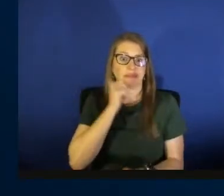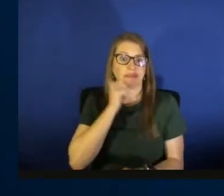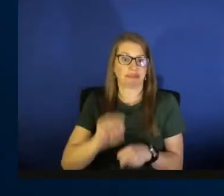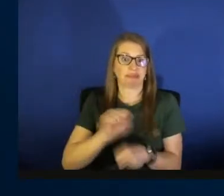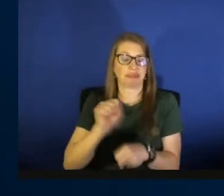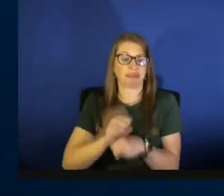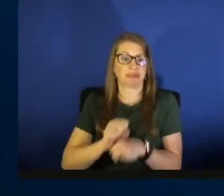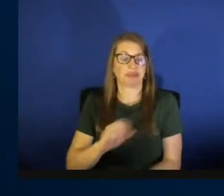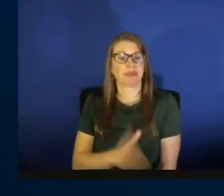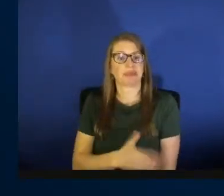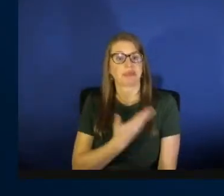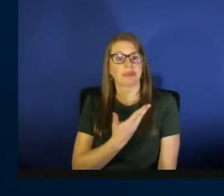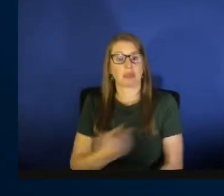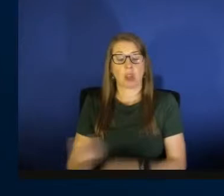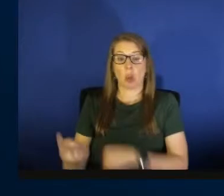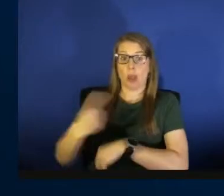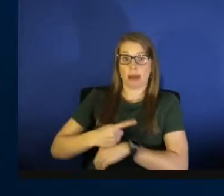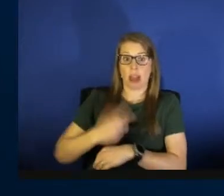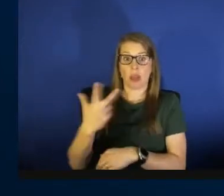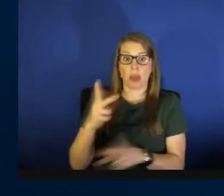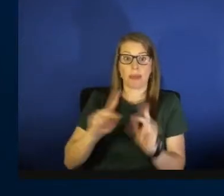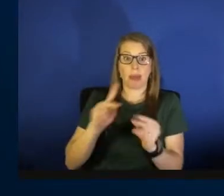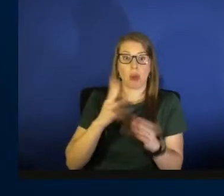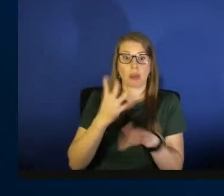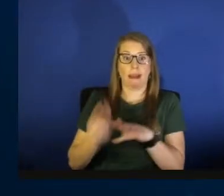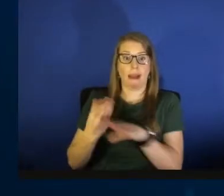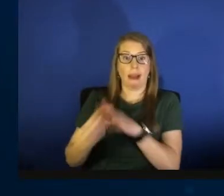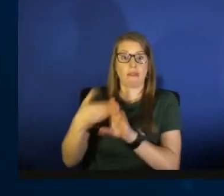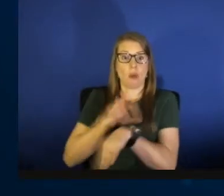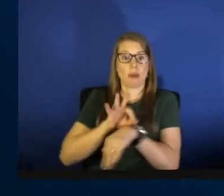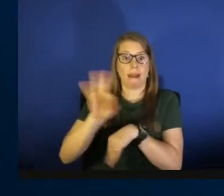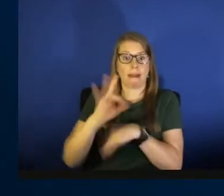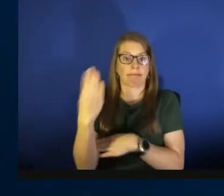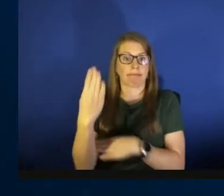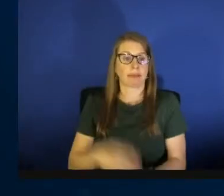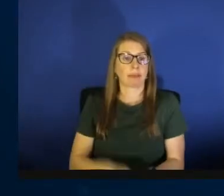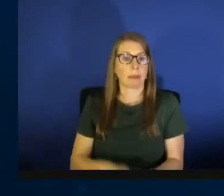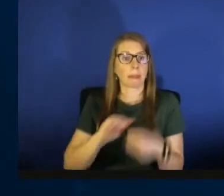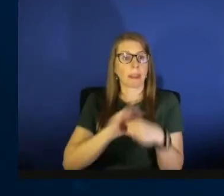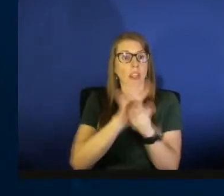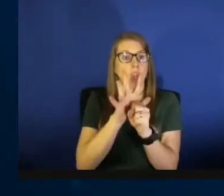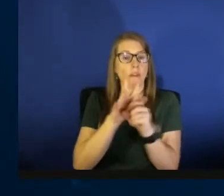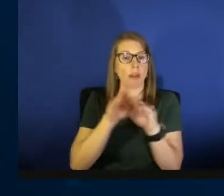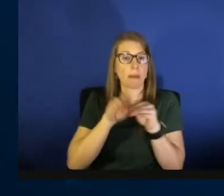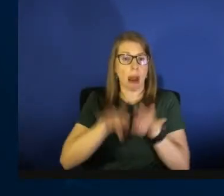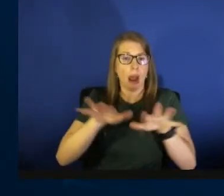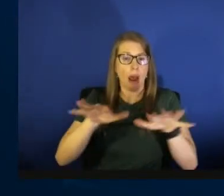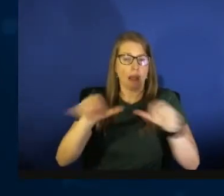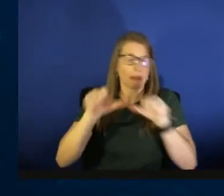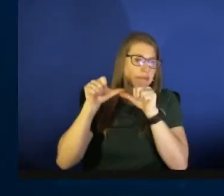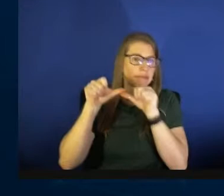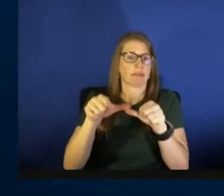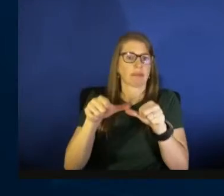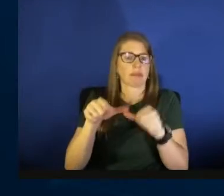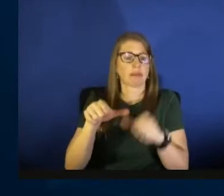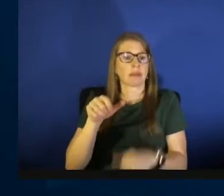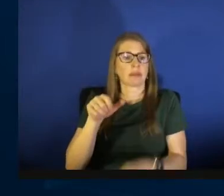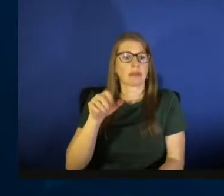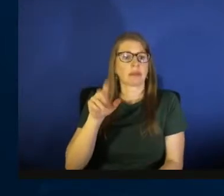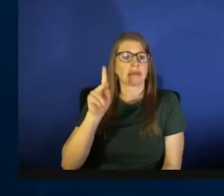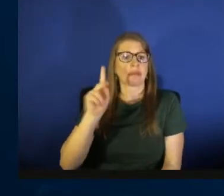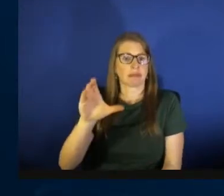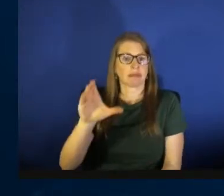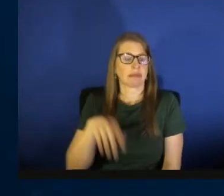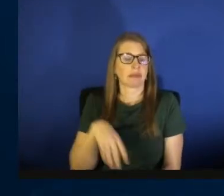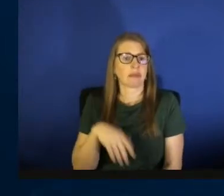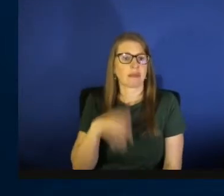I had one day where I had 3 people die before 9 a.m. The COVID blizzard continues in Kansas City and the metro area. Every day it's a